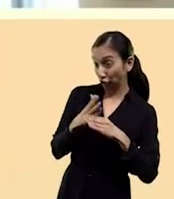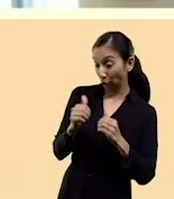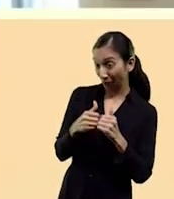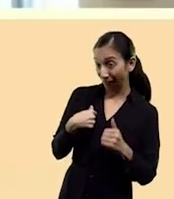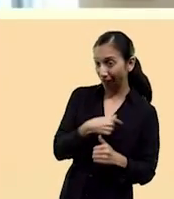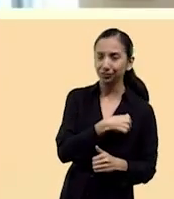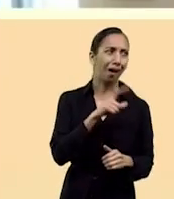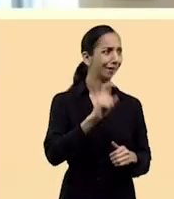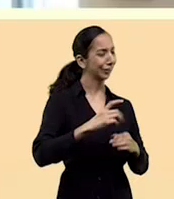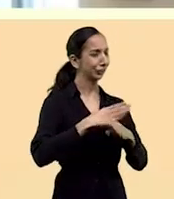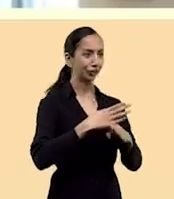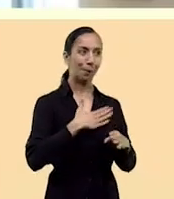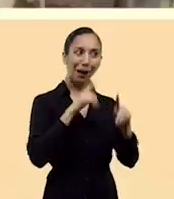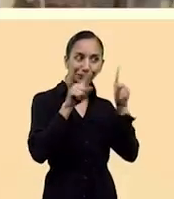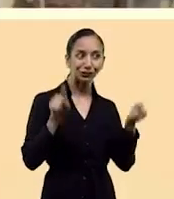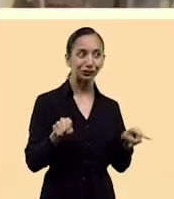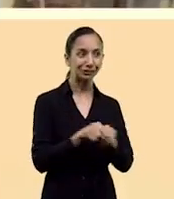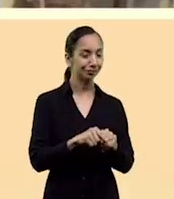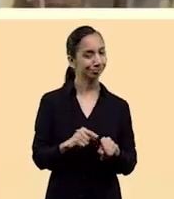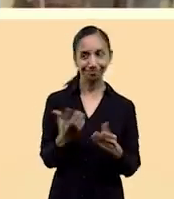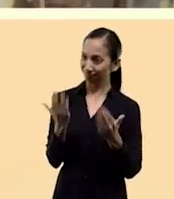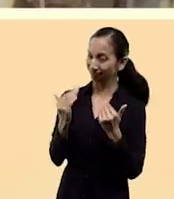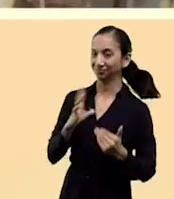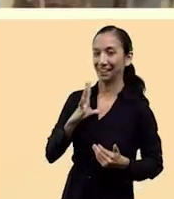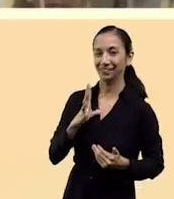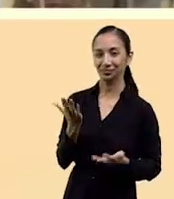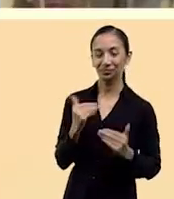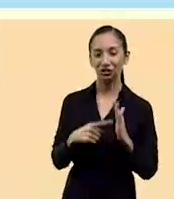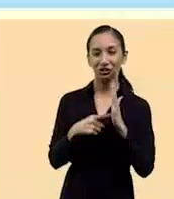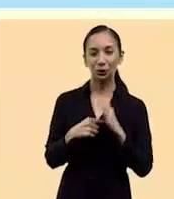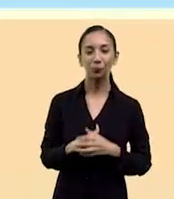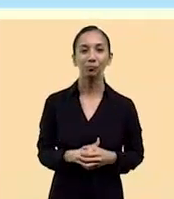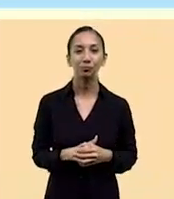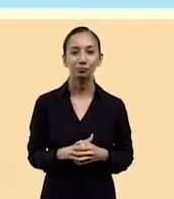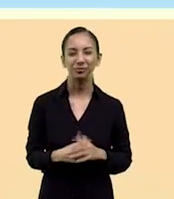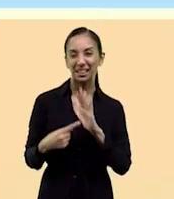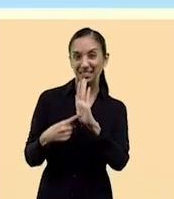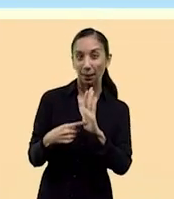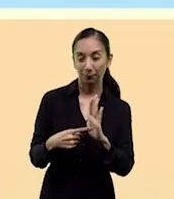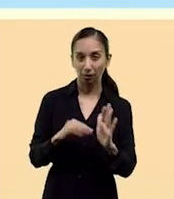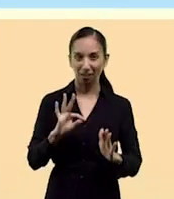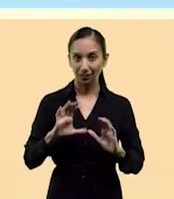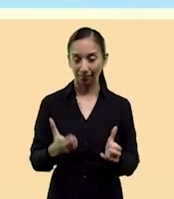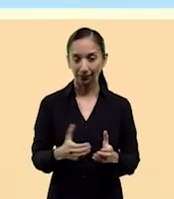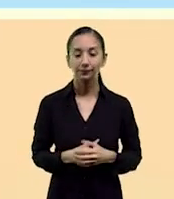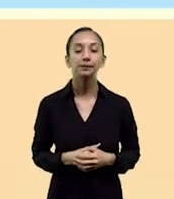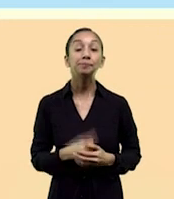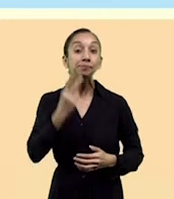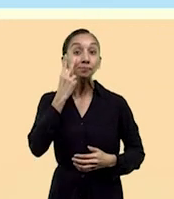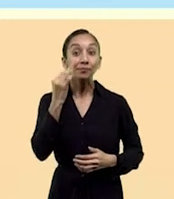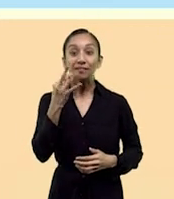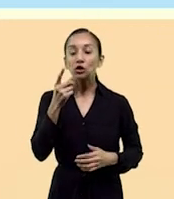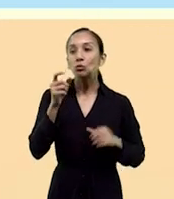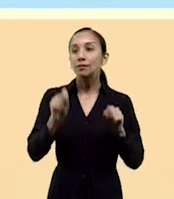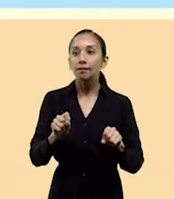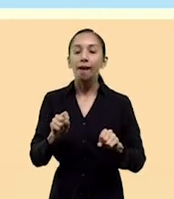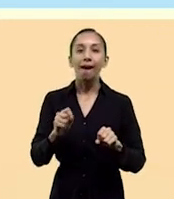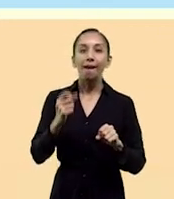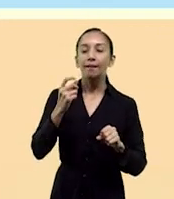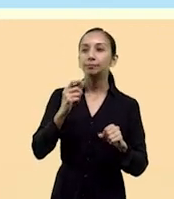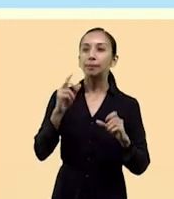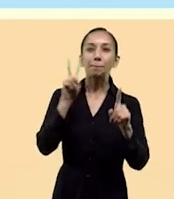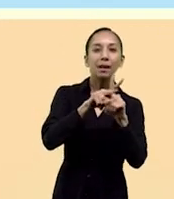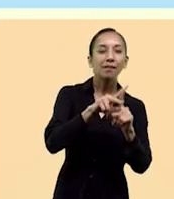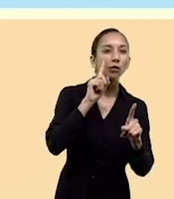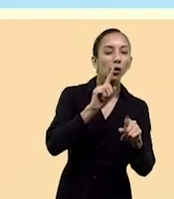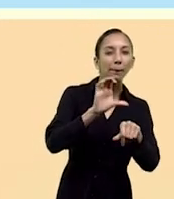my screen so I can show you. All right, here I come. Let's see if you can formalize this into like a computer science concept,